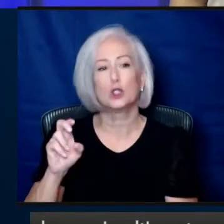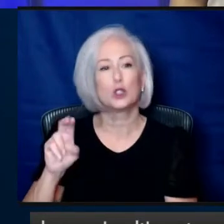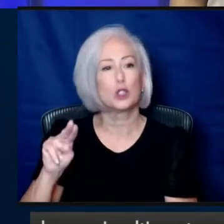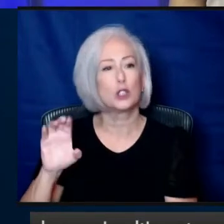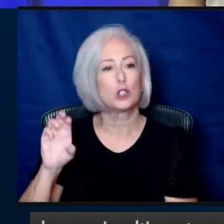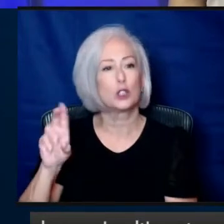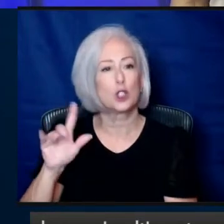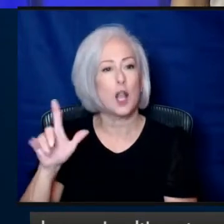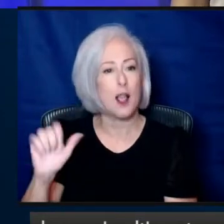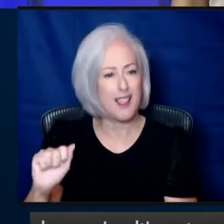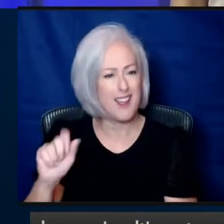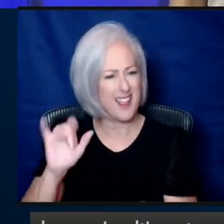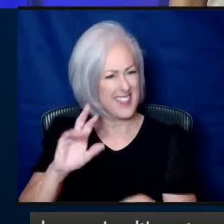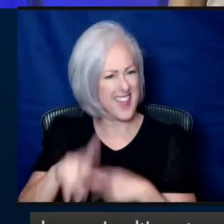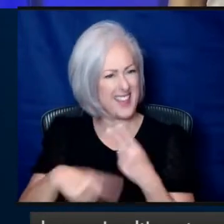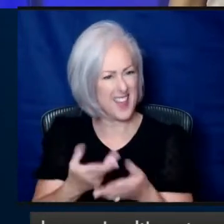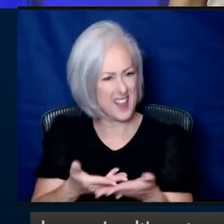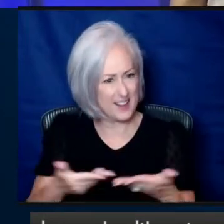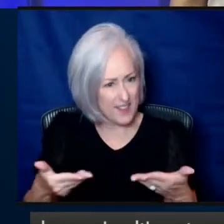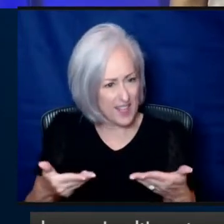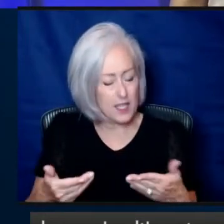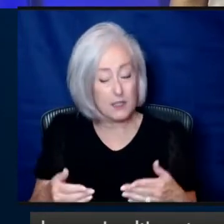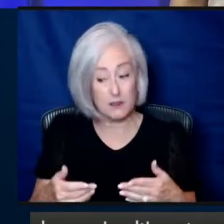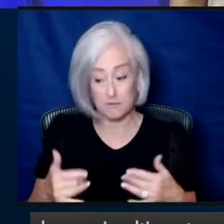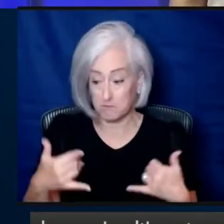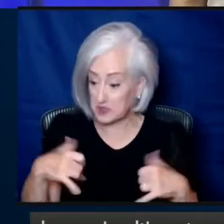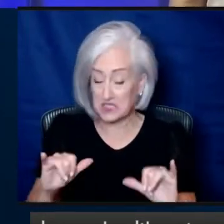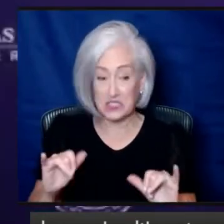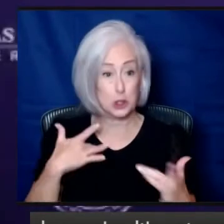that nature. Is that the same concern?